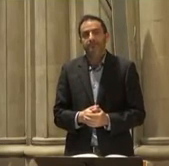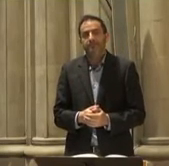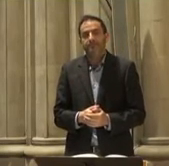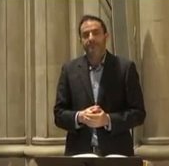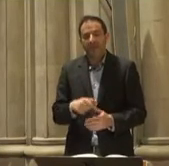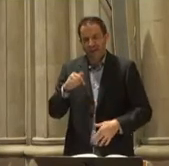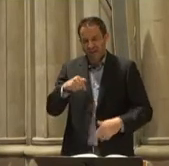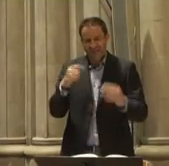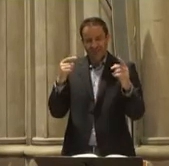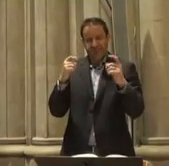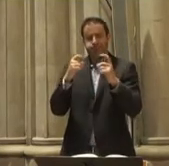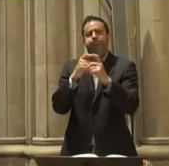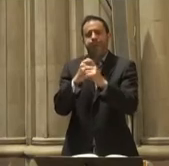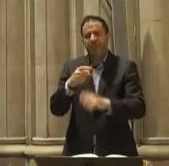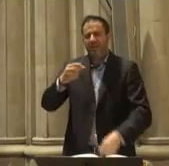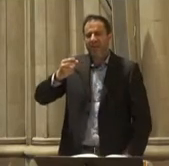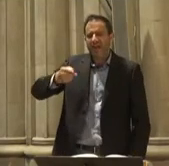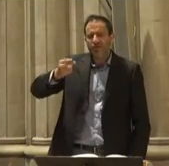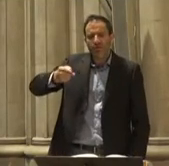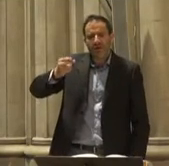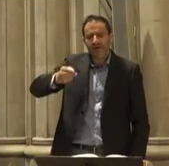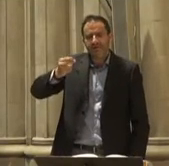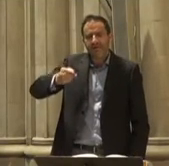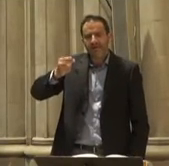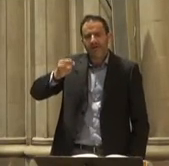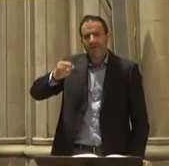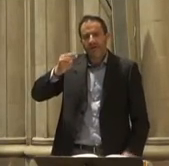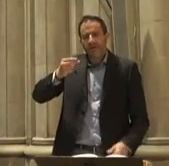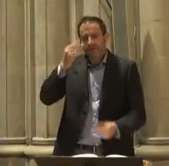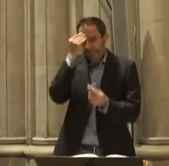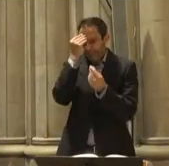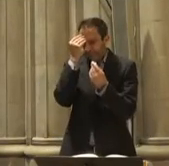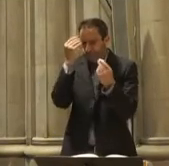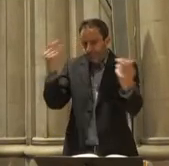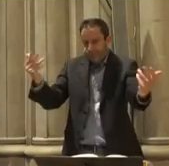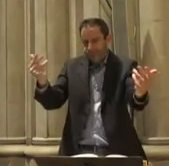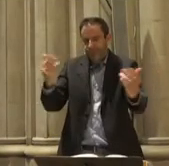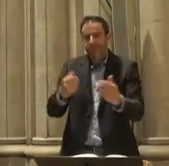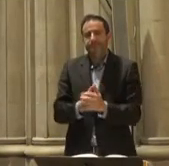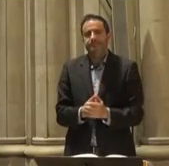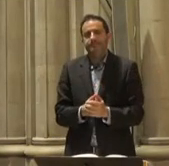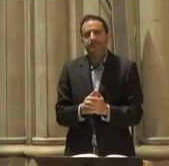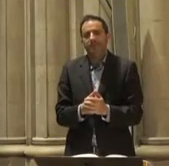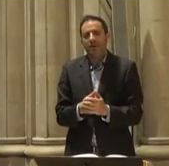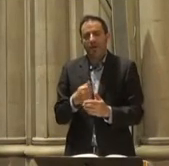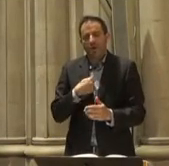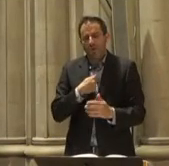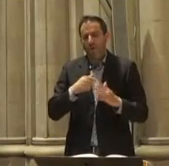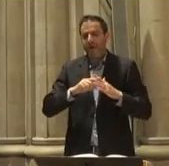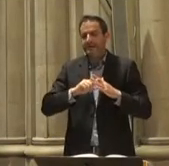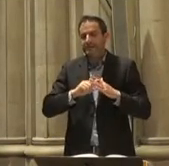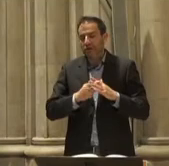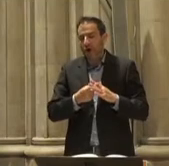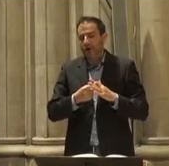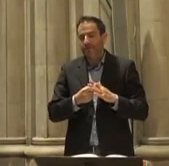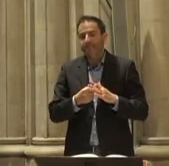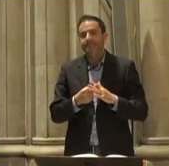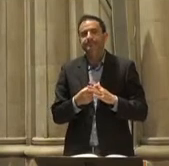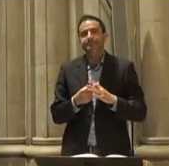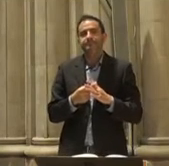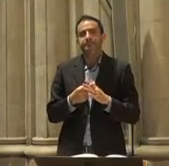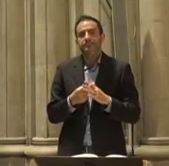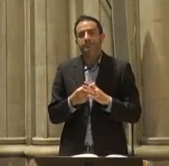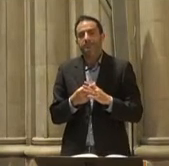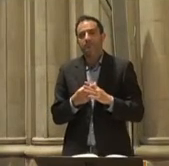Though this complex history and theology is no doubt richly informative, our starting point must be, as it was for